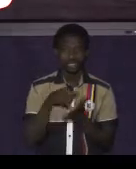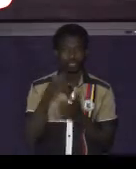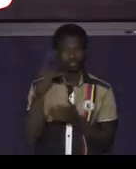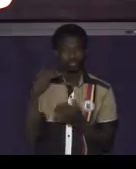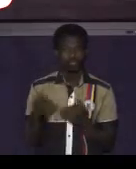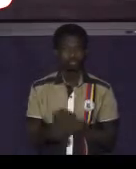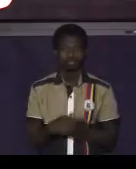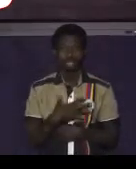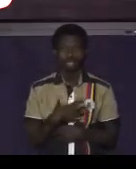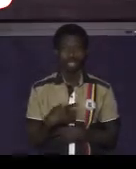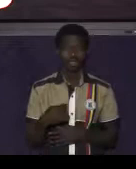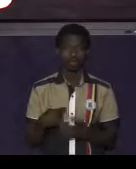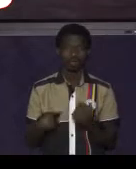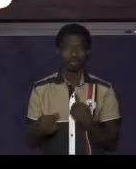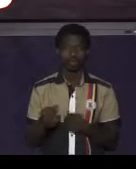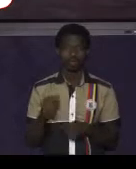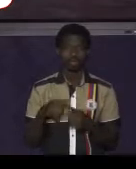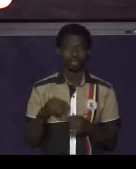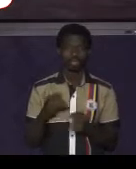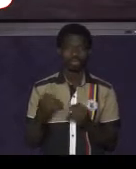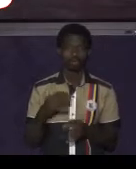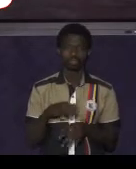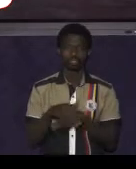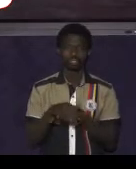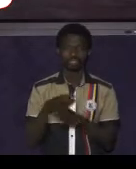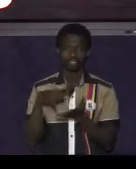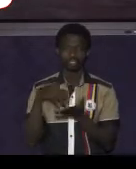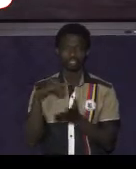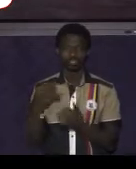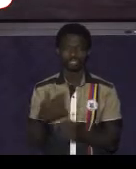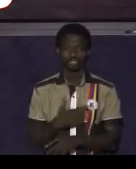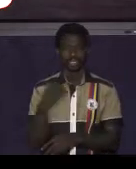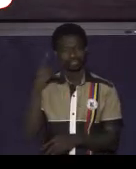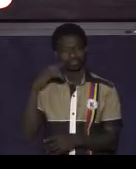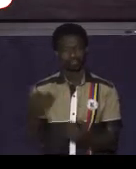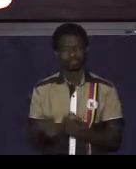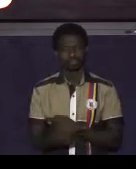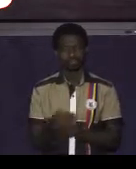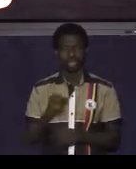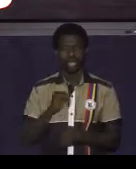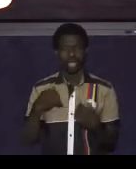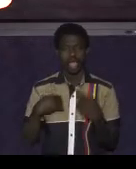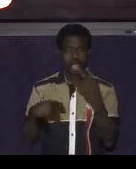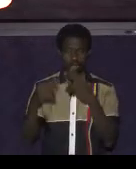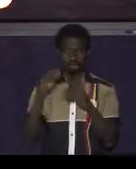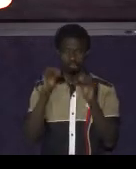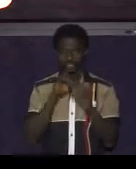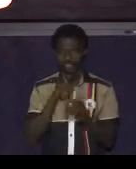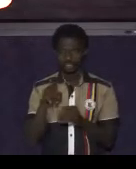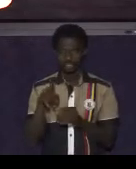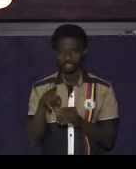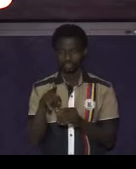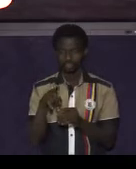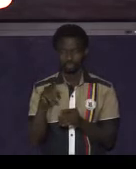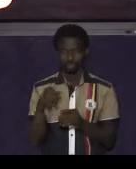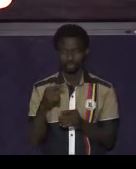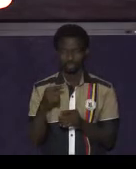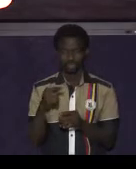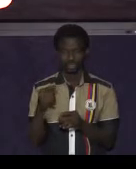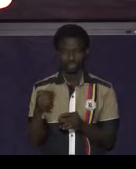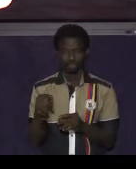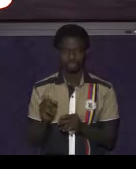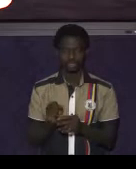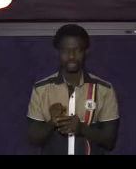today. We have come to the end of the English Studies lesson for today. I had fun teaching you punctuation